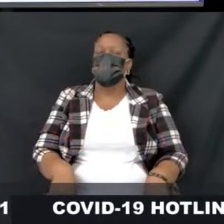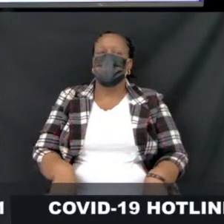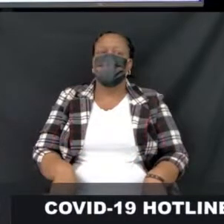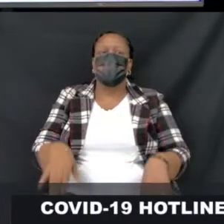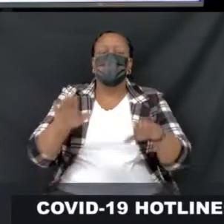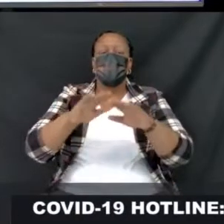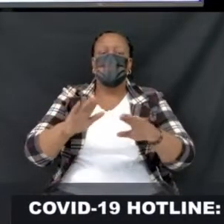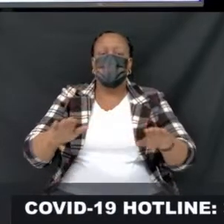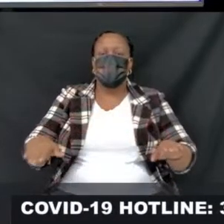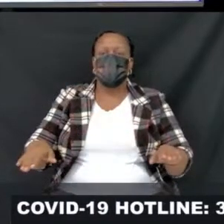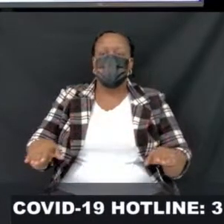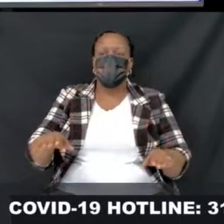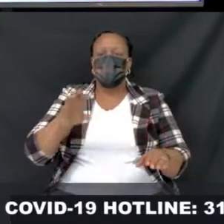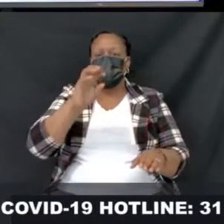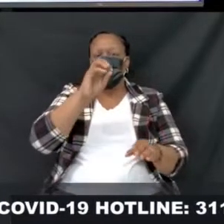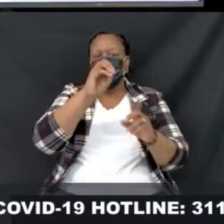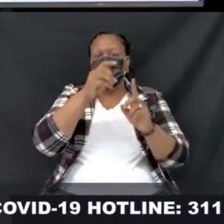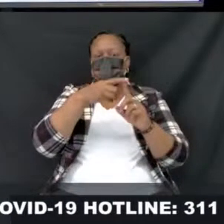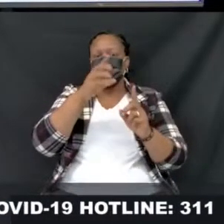the Federation.